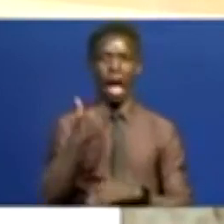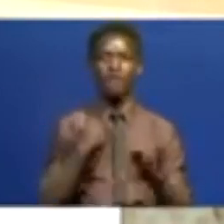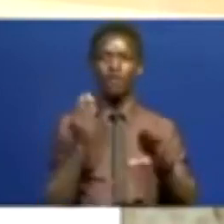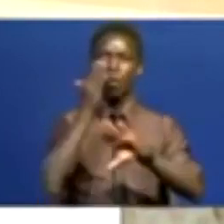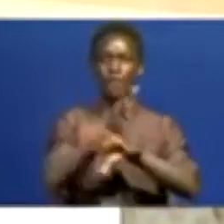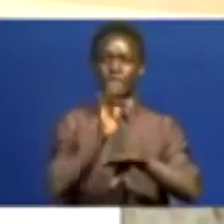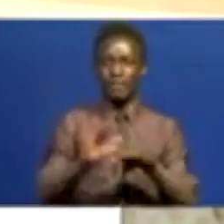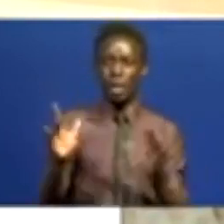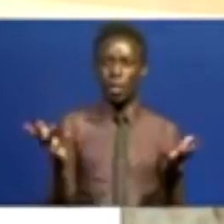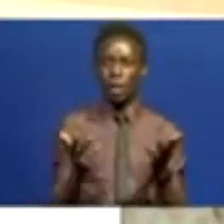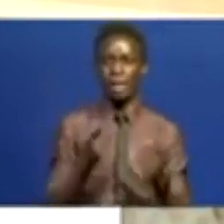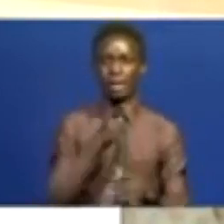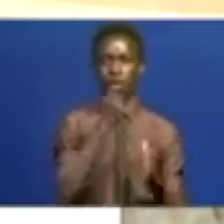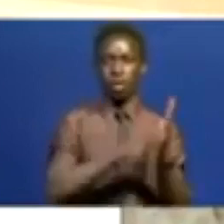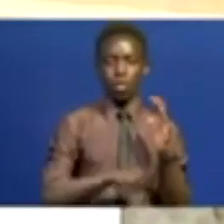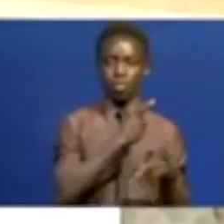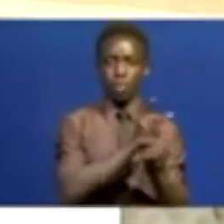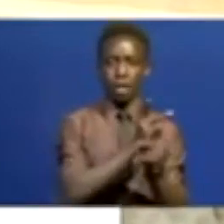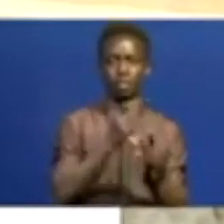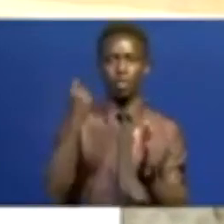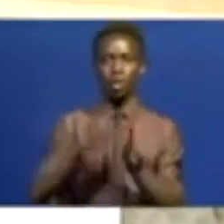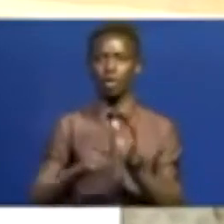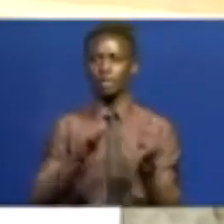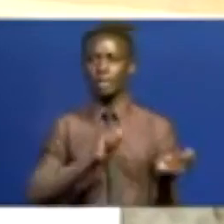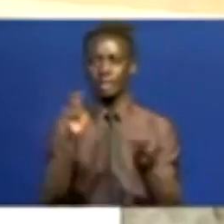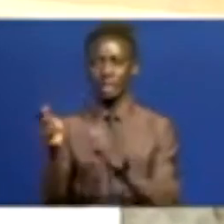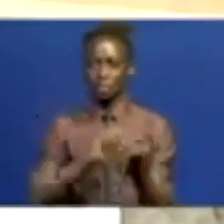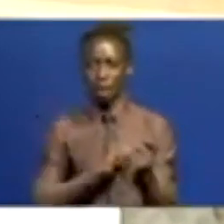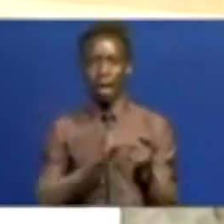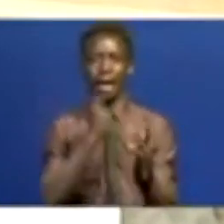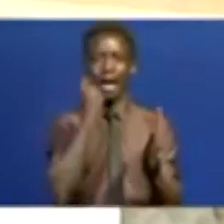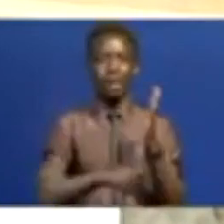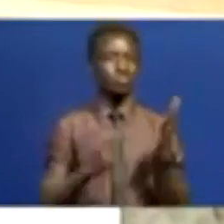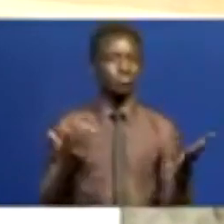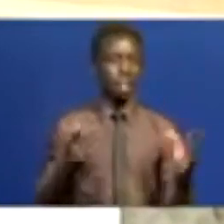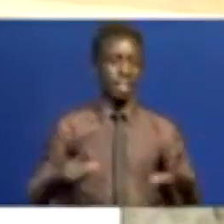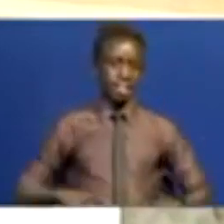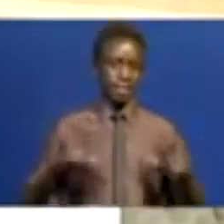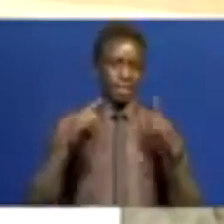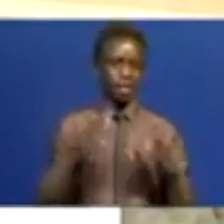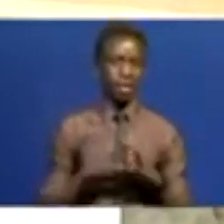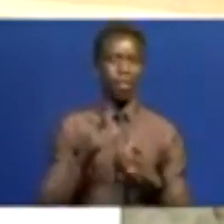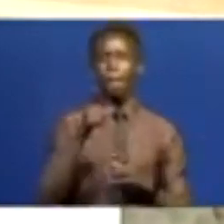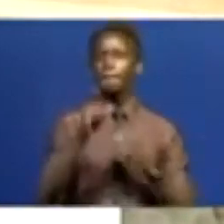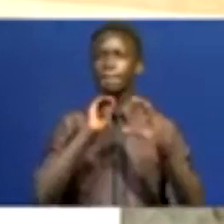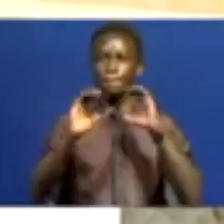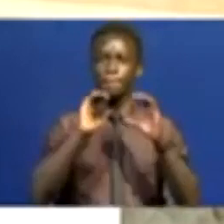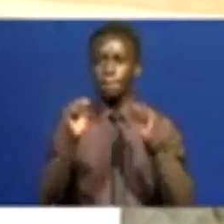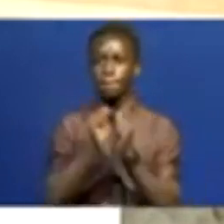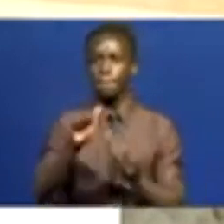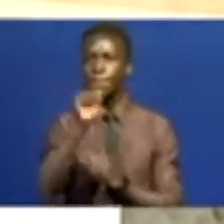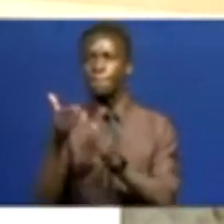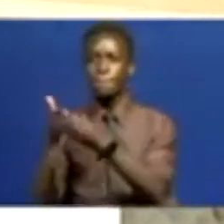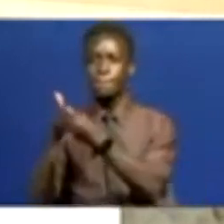of production, cost of transport, as well as the cost of just living. And that's a conversation that even from the other leaders that we've had, had